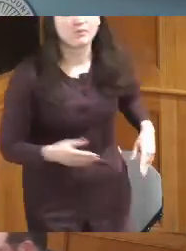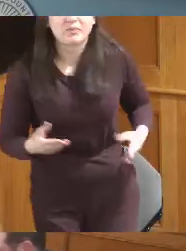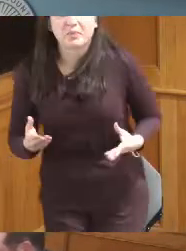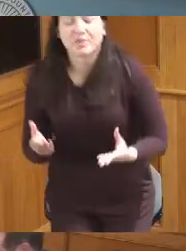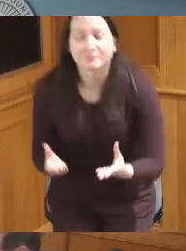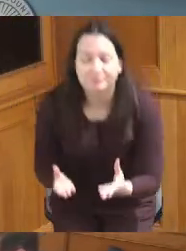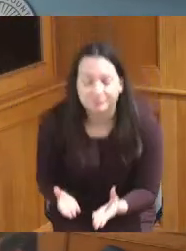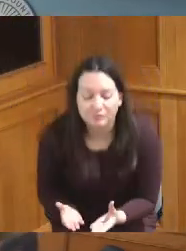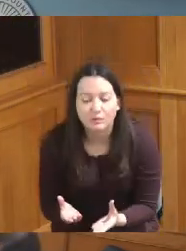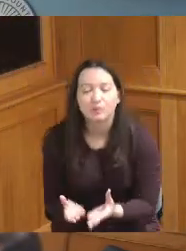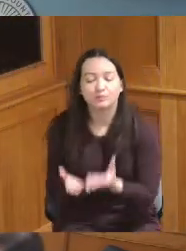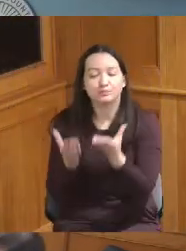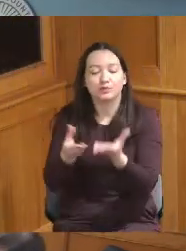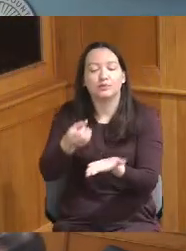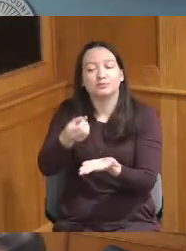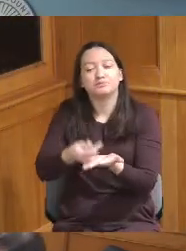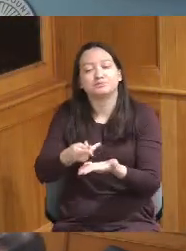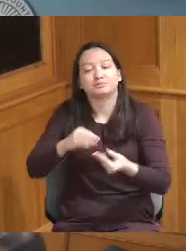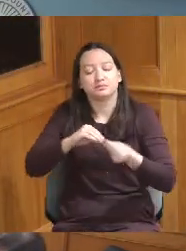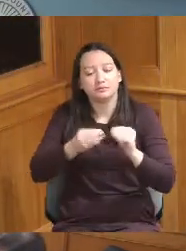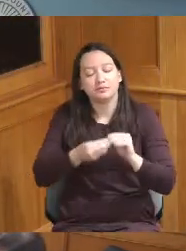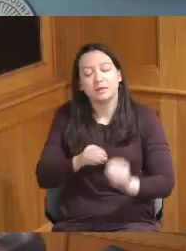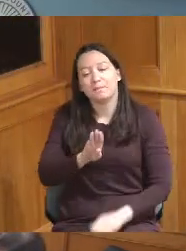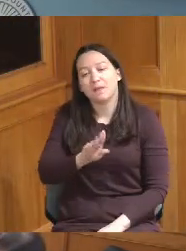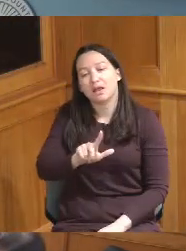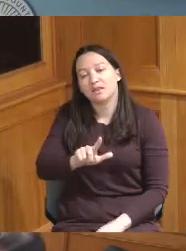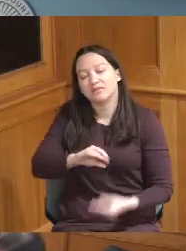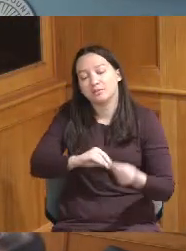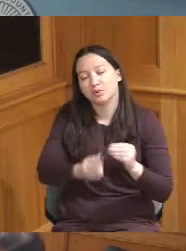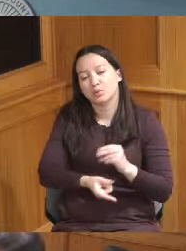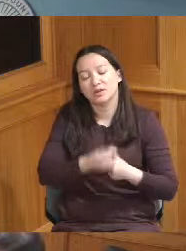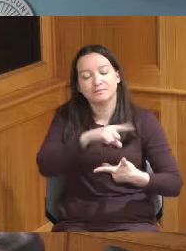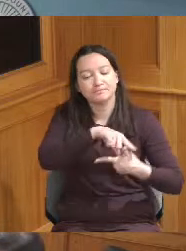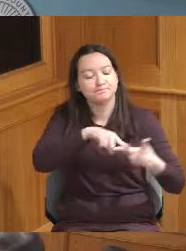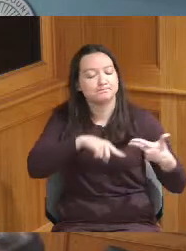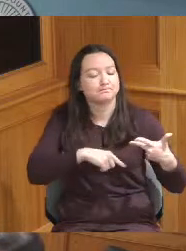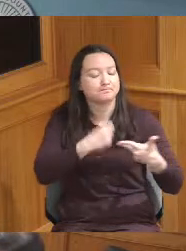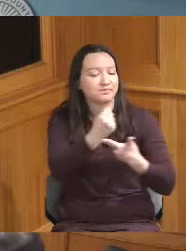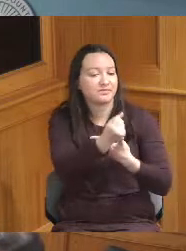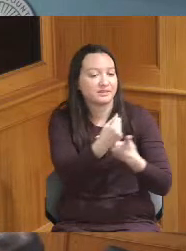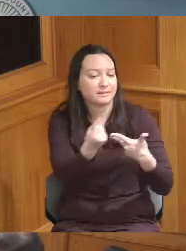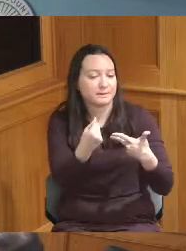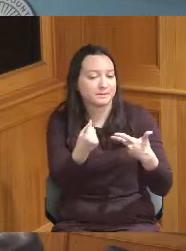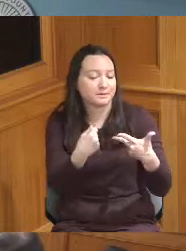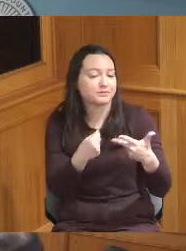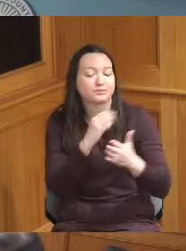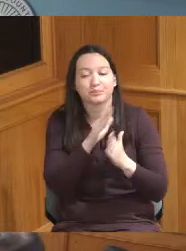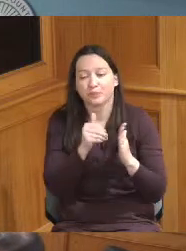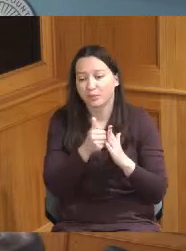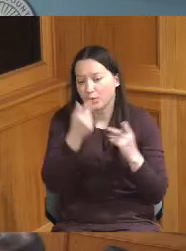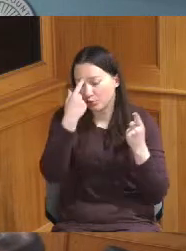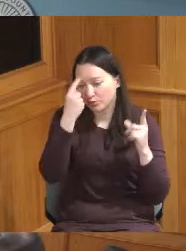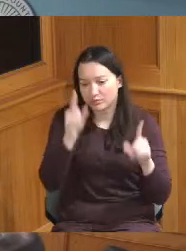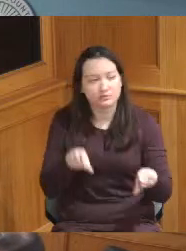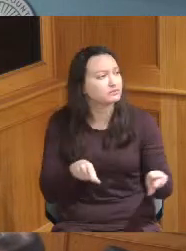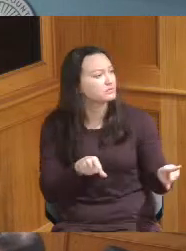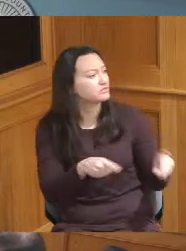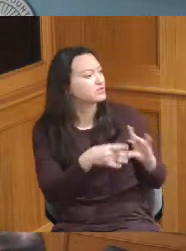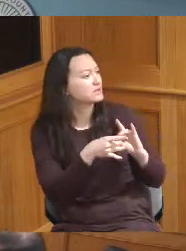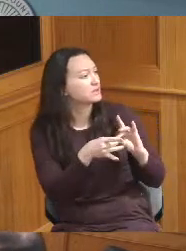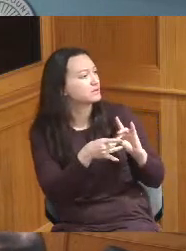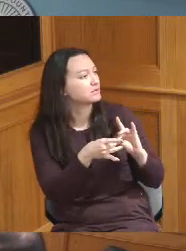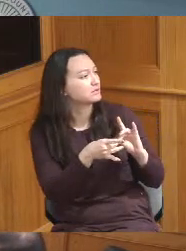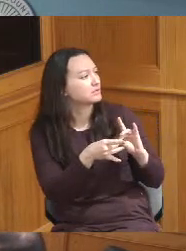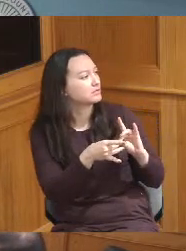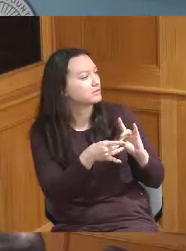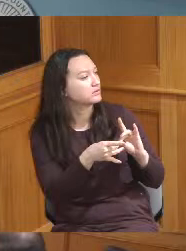is this one? Commissioner Reese? Yes. Commissioner Driehaus? Yes. Commissioner Summer Dumas? Yes. She's second, by the way.